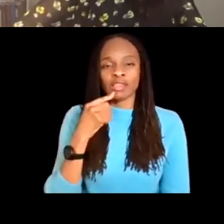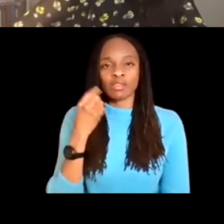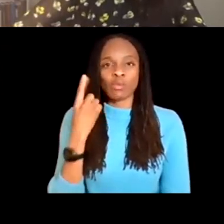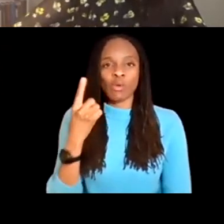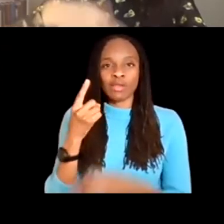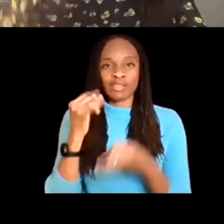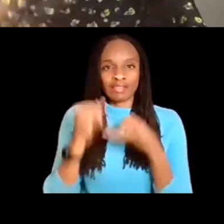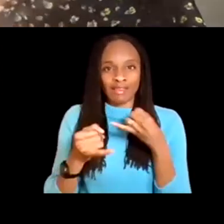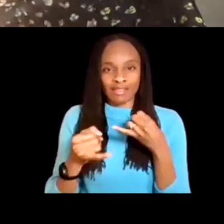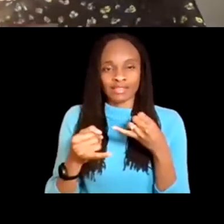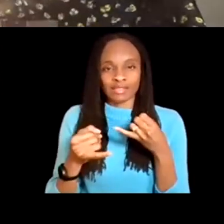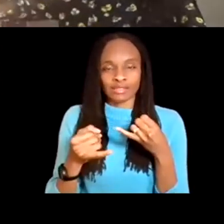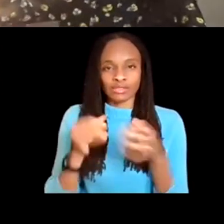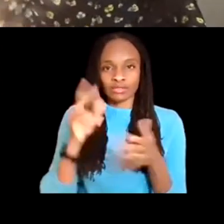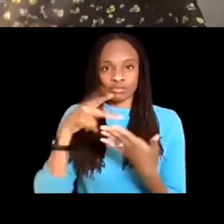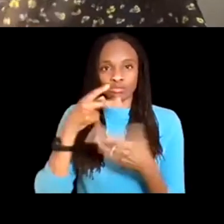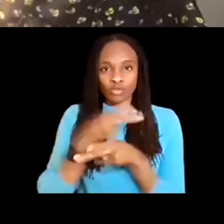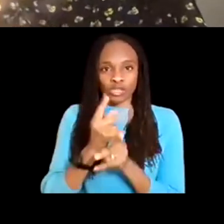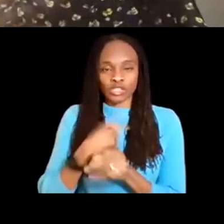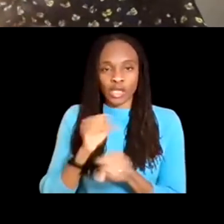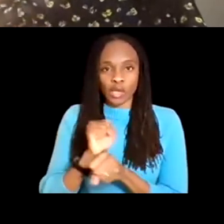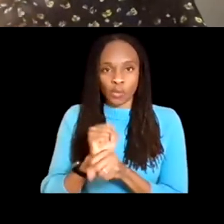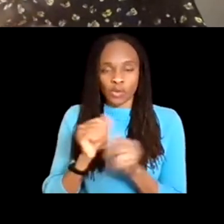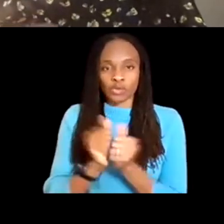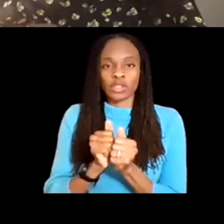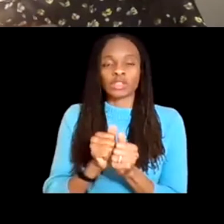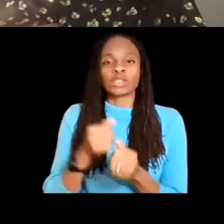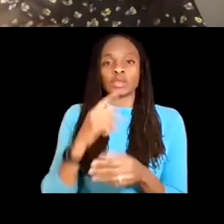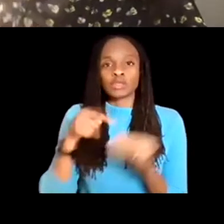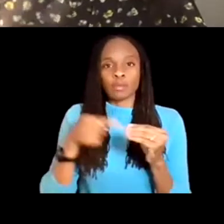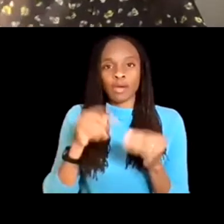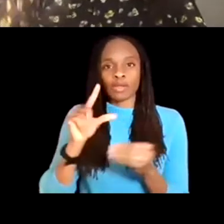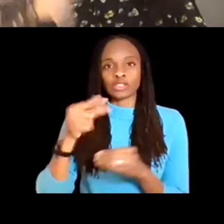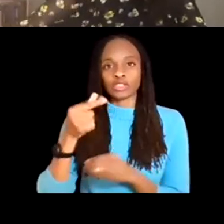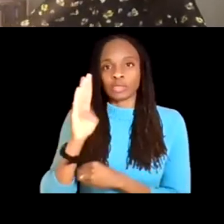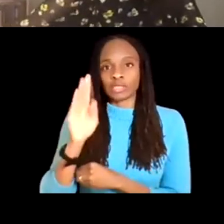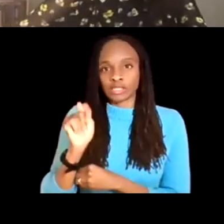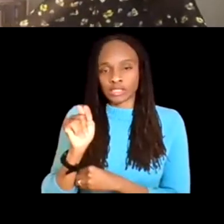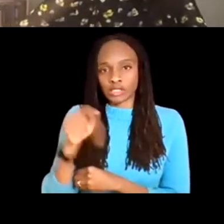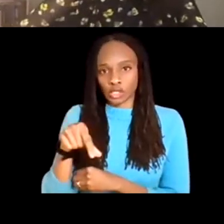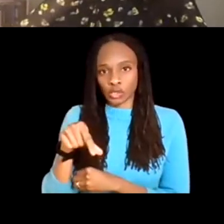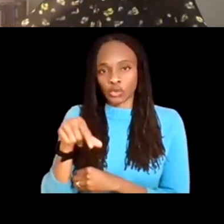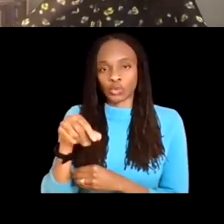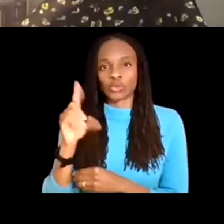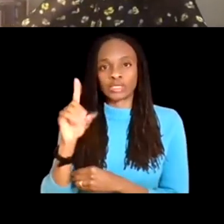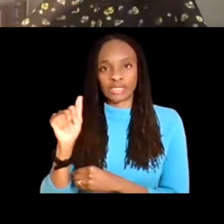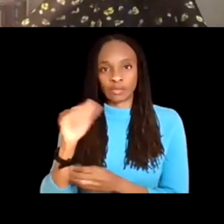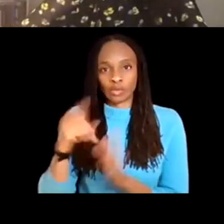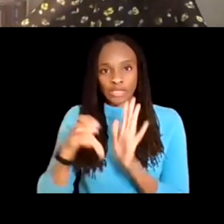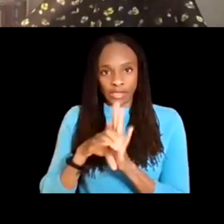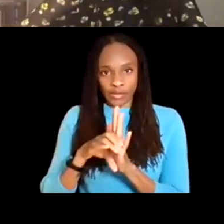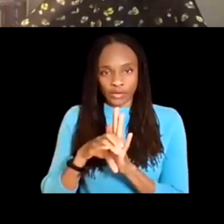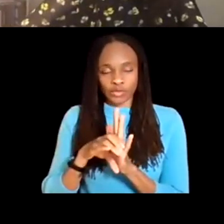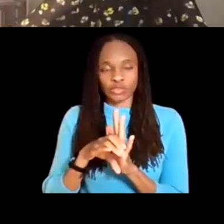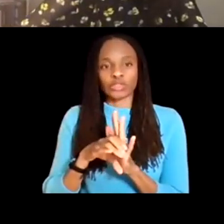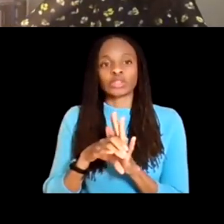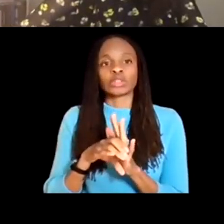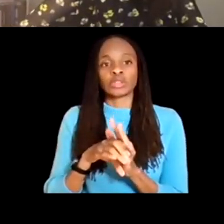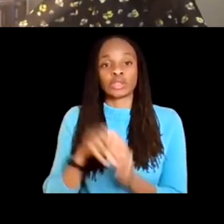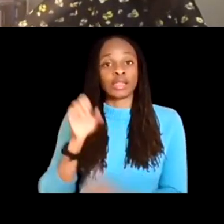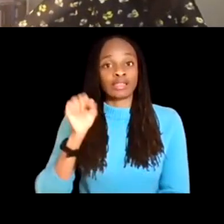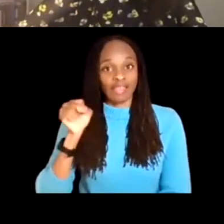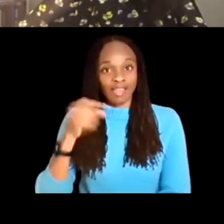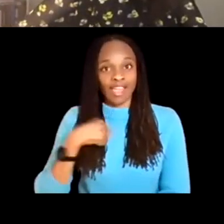was built around an LGBTQ and disabled character. And even though I was DP on